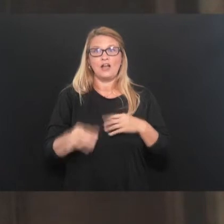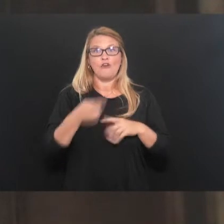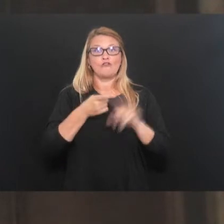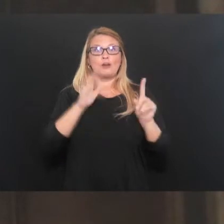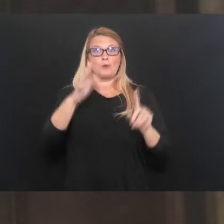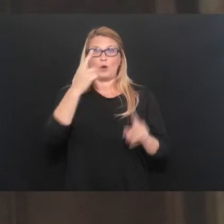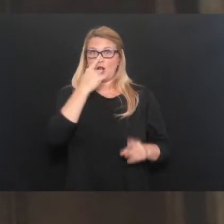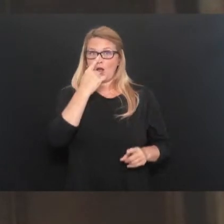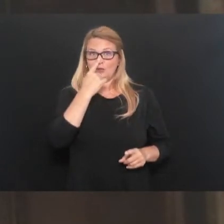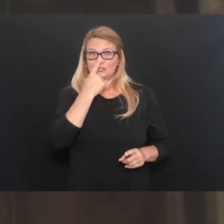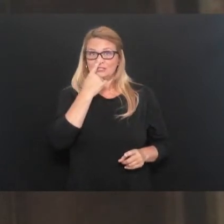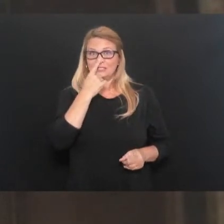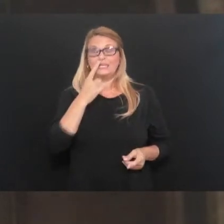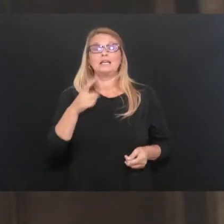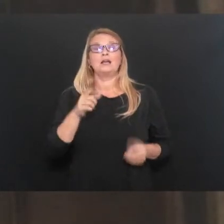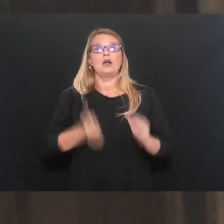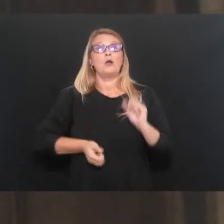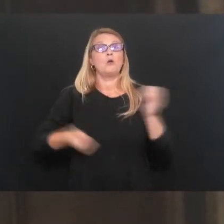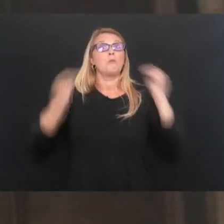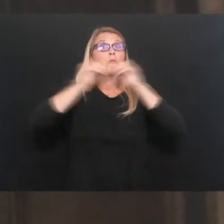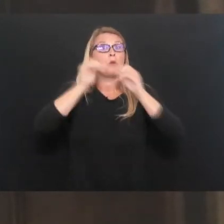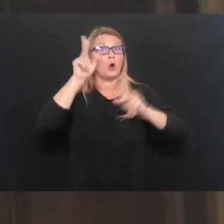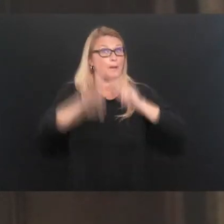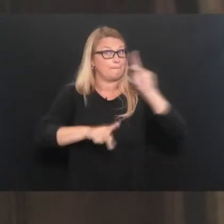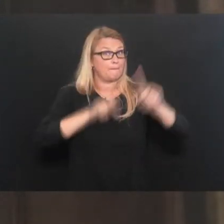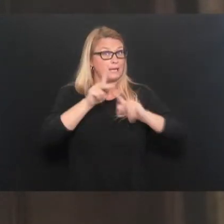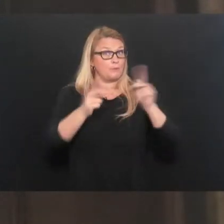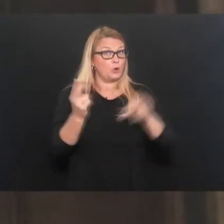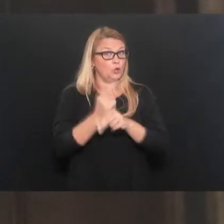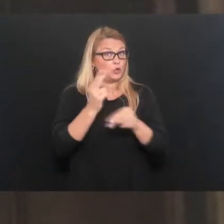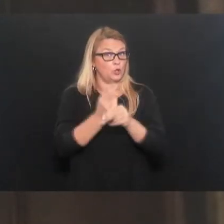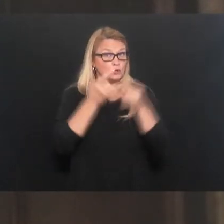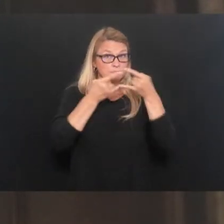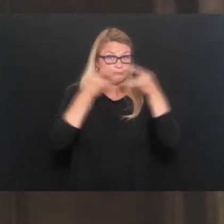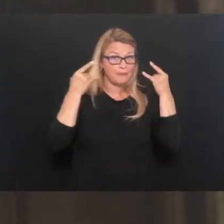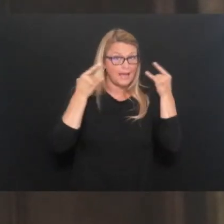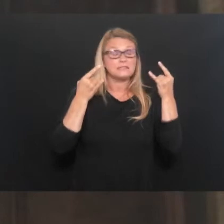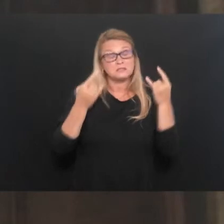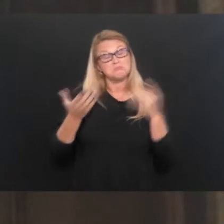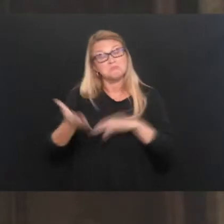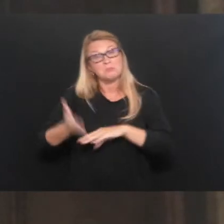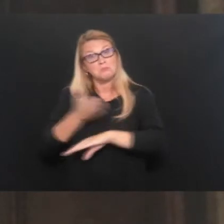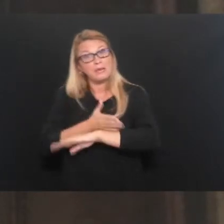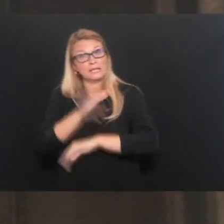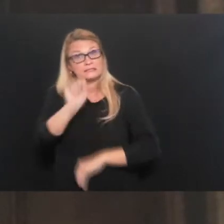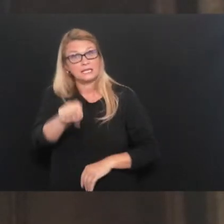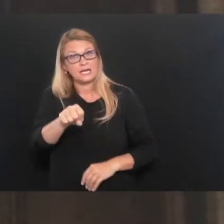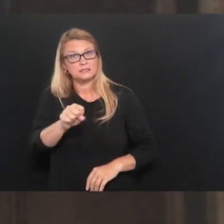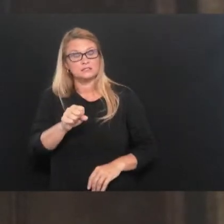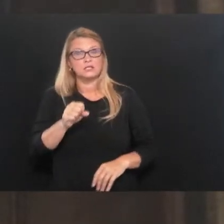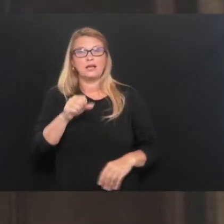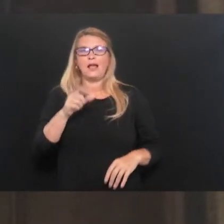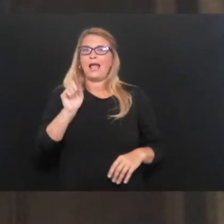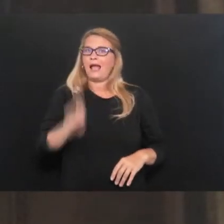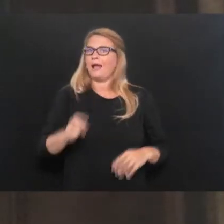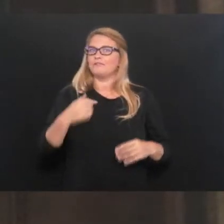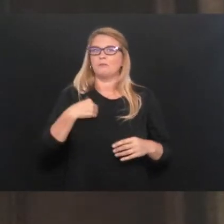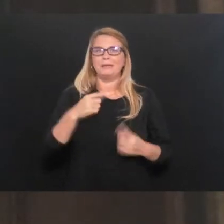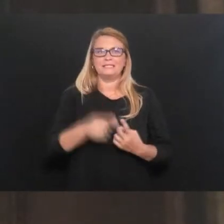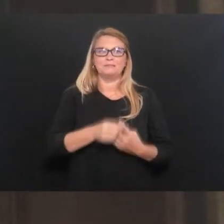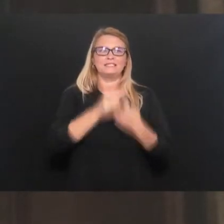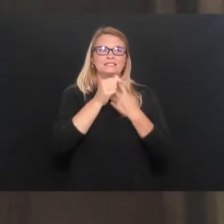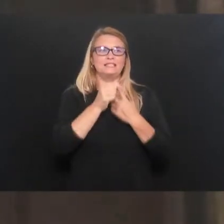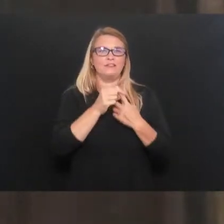that wear the mask in the environment, the better. But as the governor said, it needs to be with masks you can't see through, which are 3